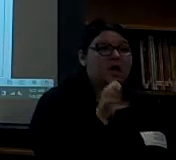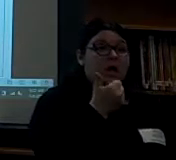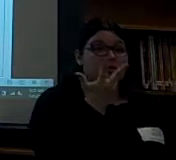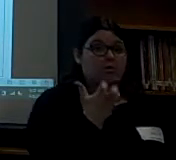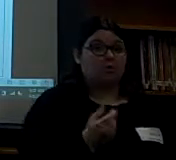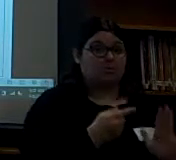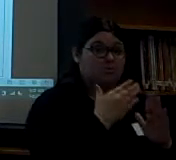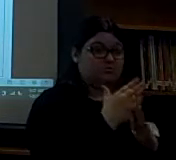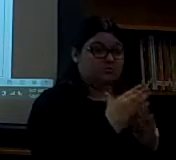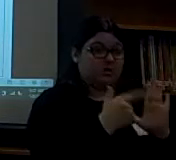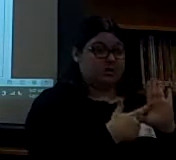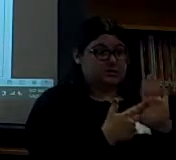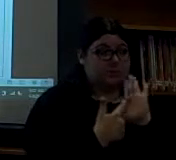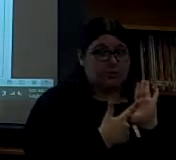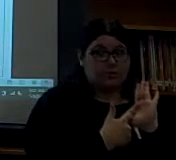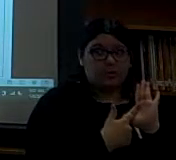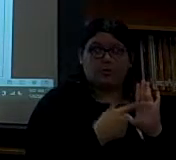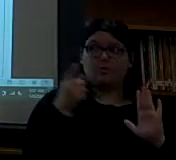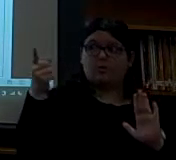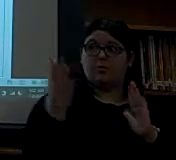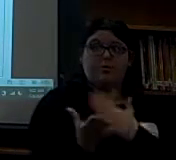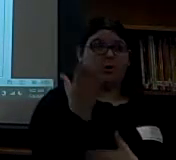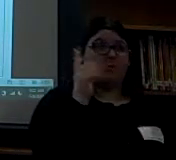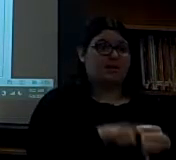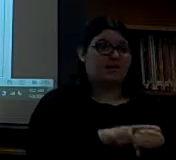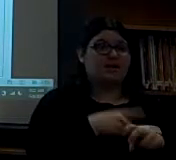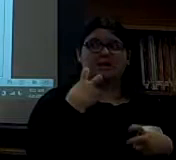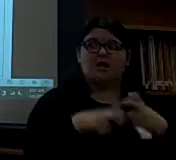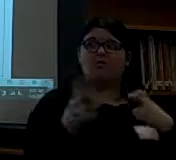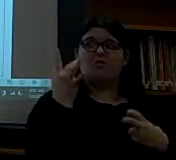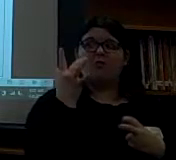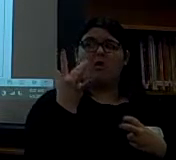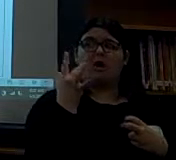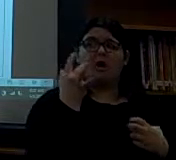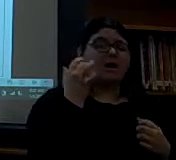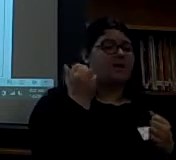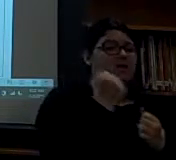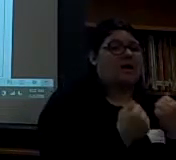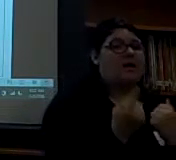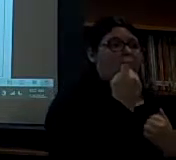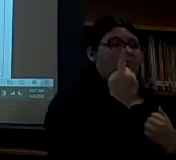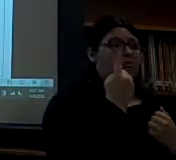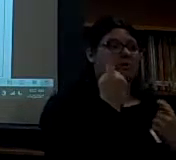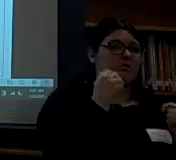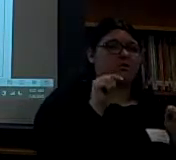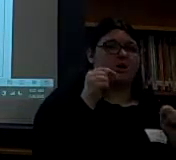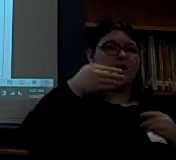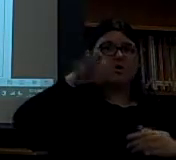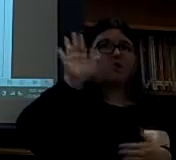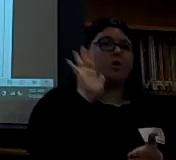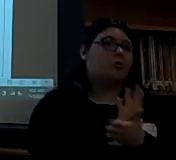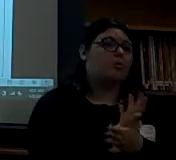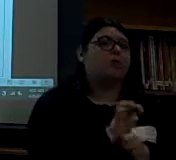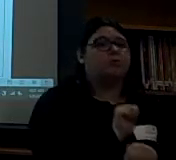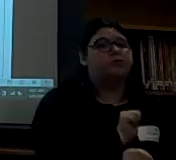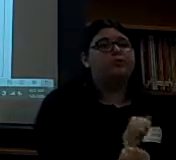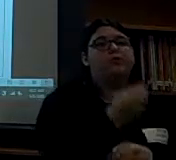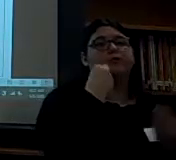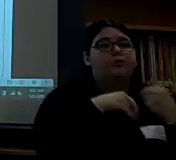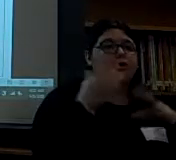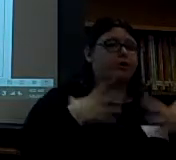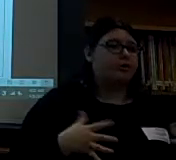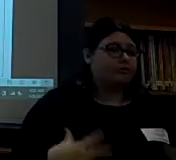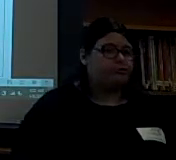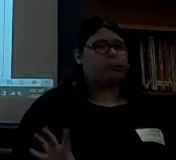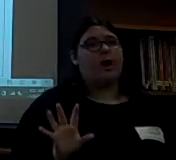share an example? Morning time is tough because yes. We're trying to get everybody out to school, mm-hmm. off to work, mm-hmm. fed,